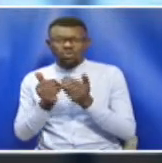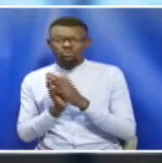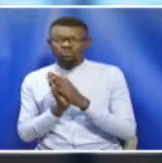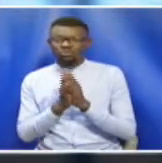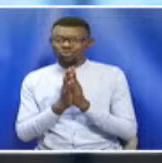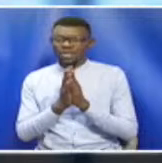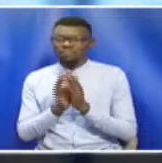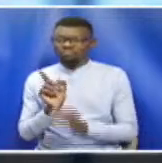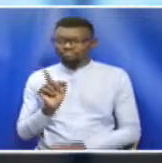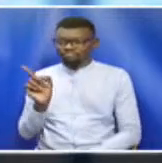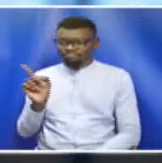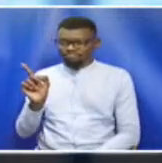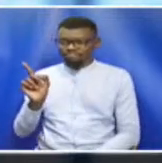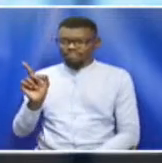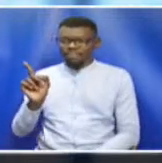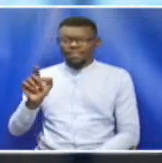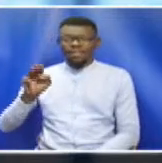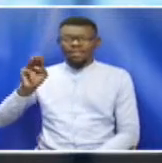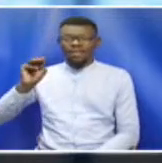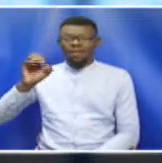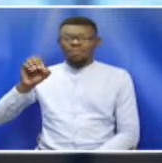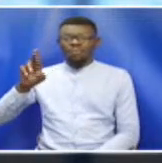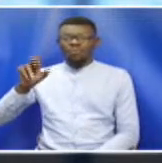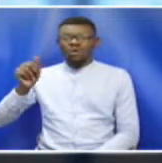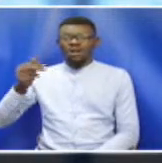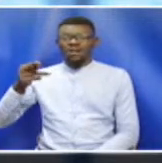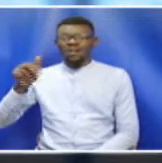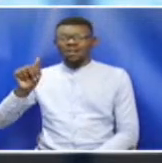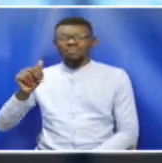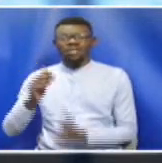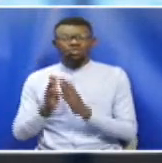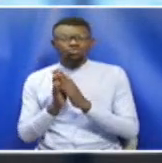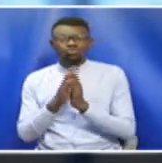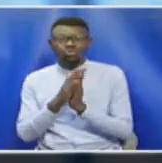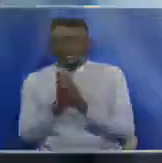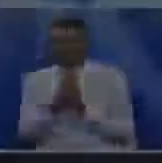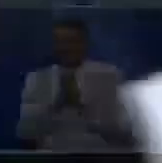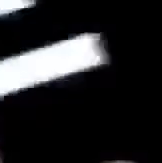report, George Morara's 48 hours ultimatum and death.